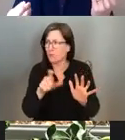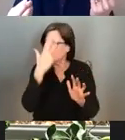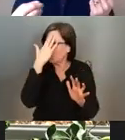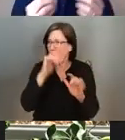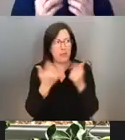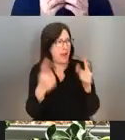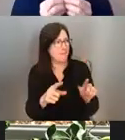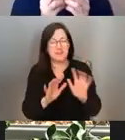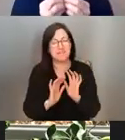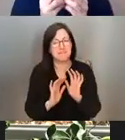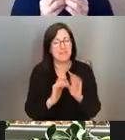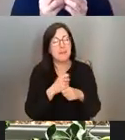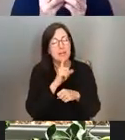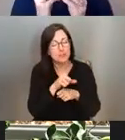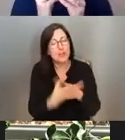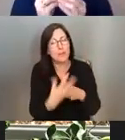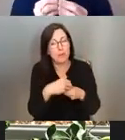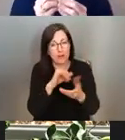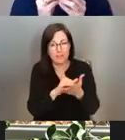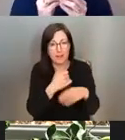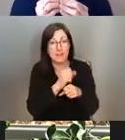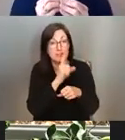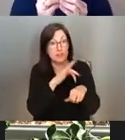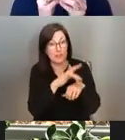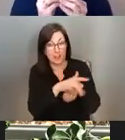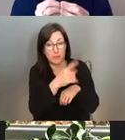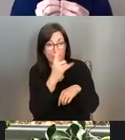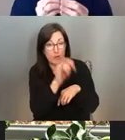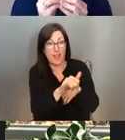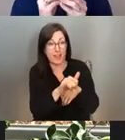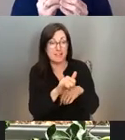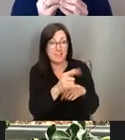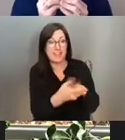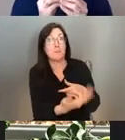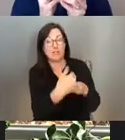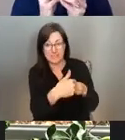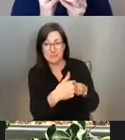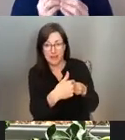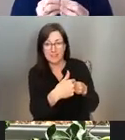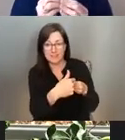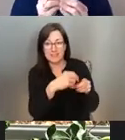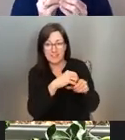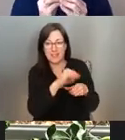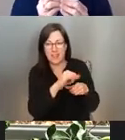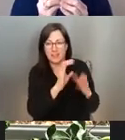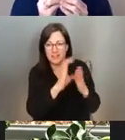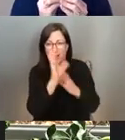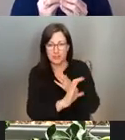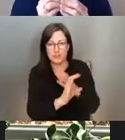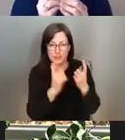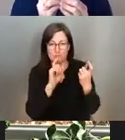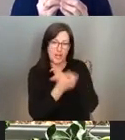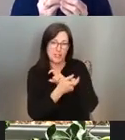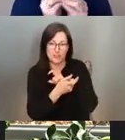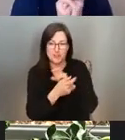means. So making that available to the student to be a part and participate in that calendar change